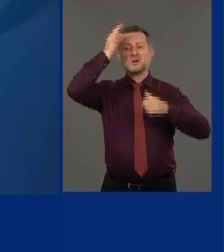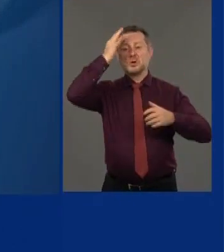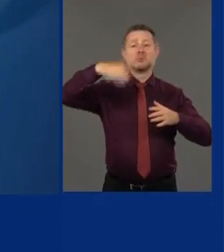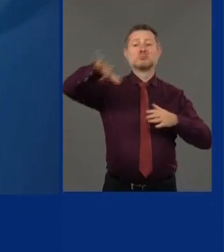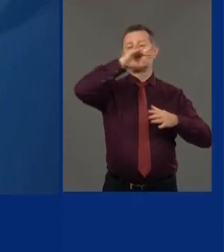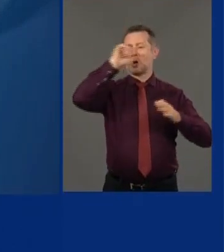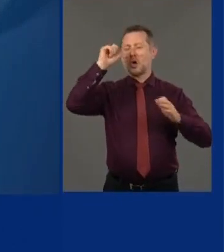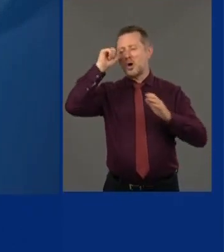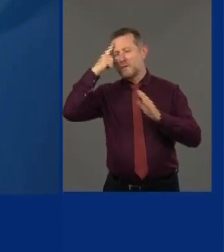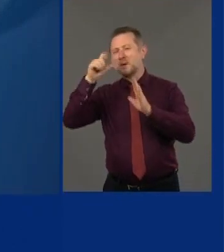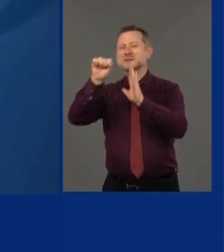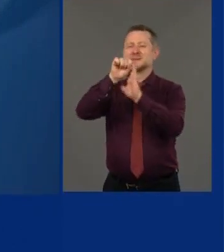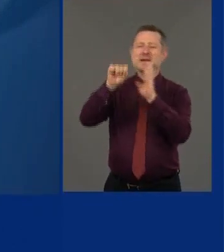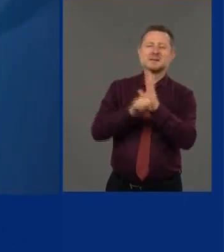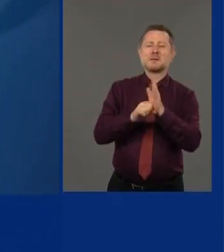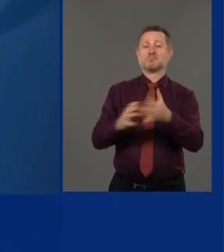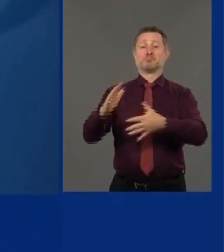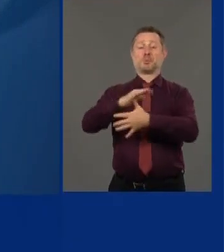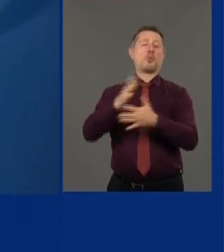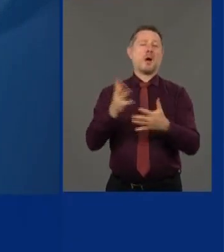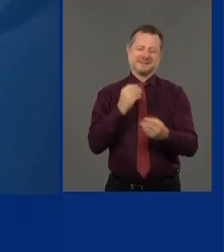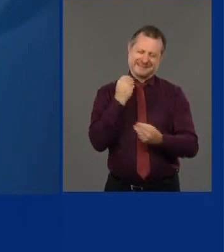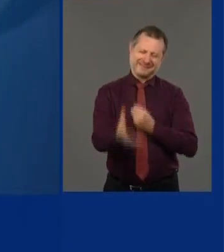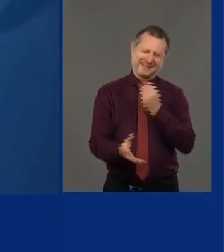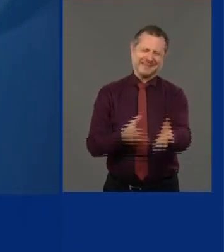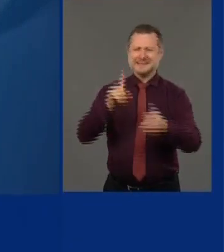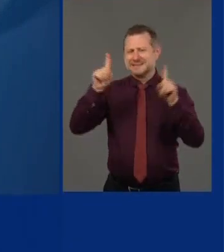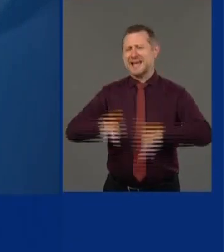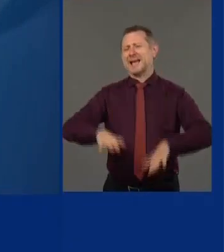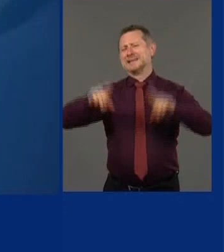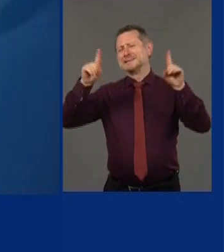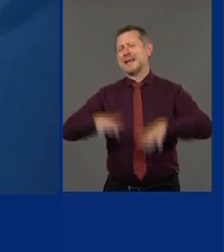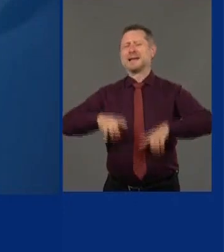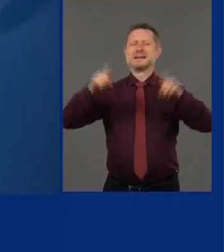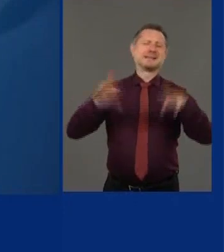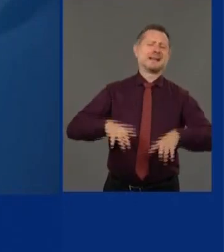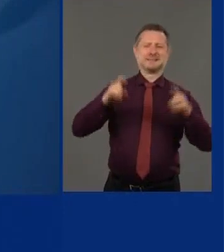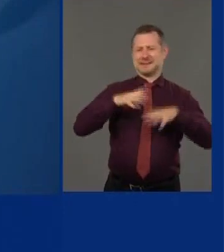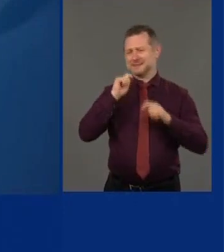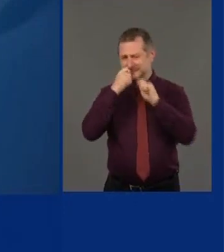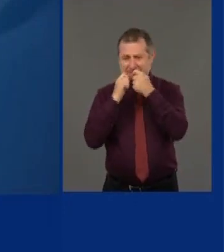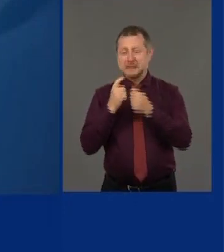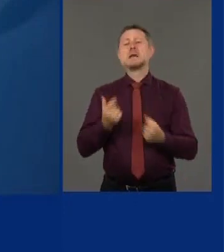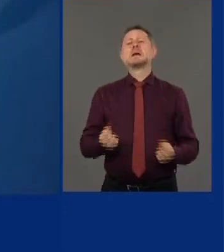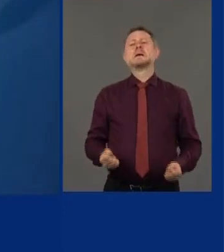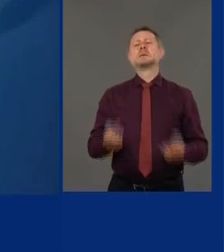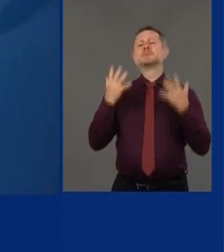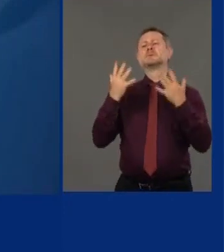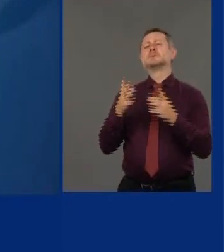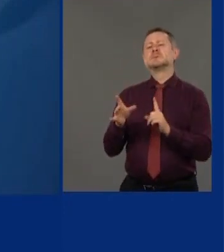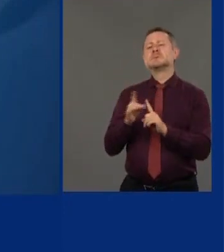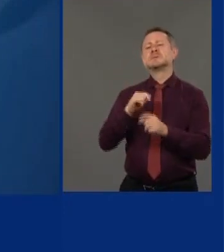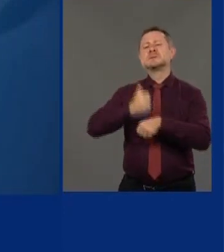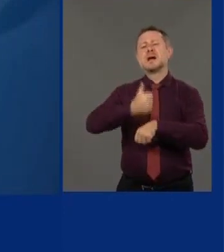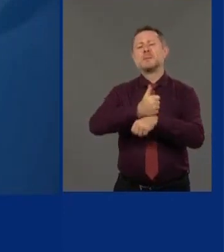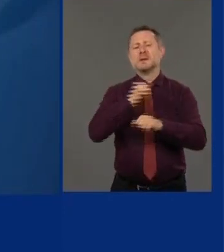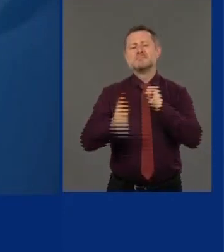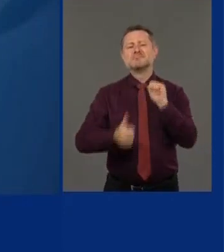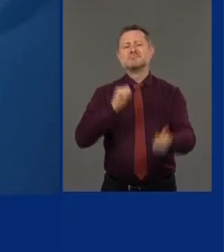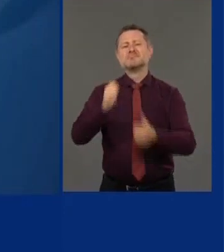Get the testing up, get the testing ready. How many testing sites across America has